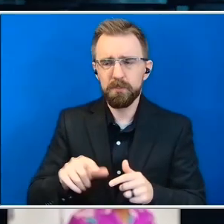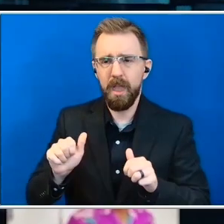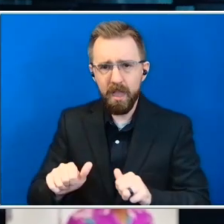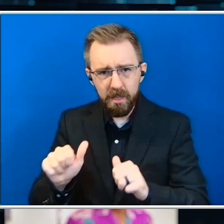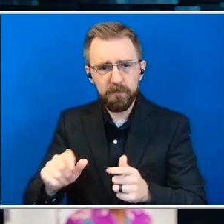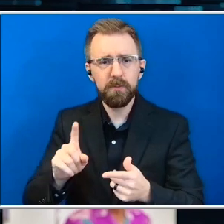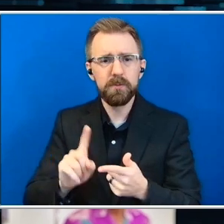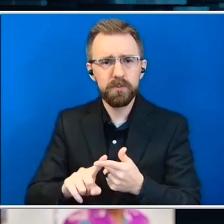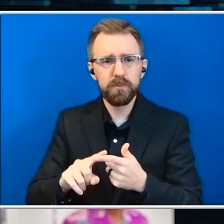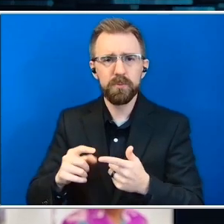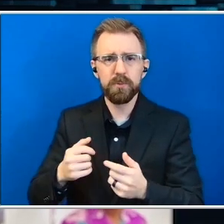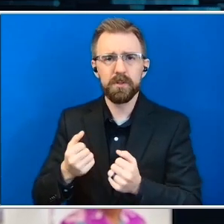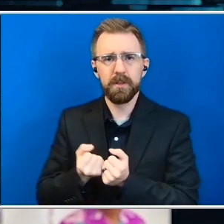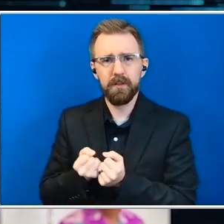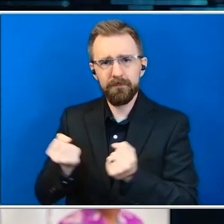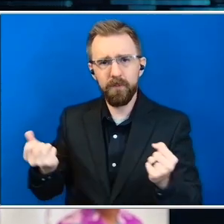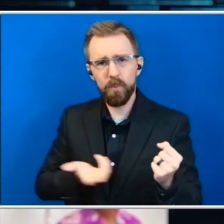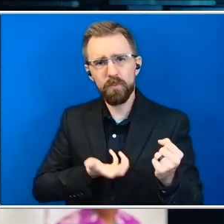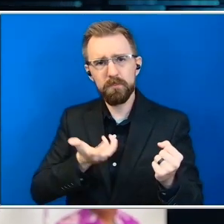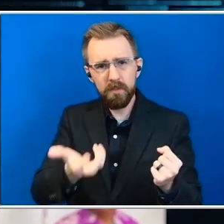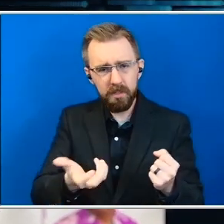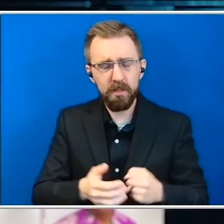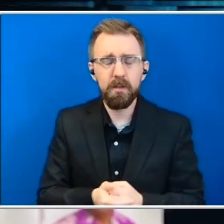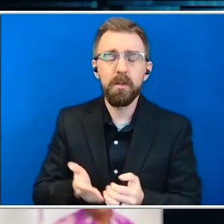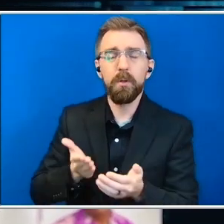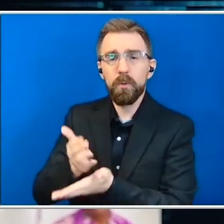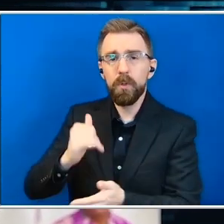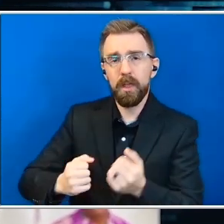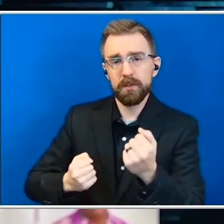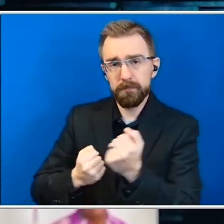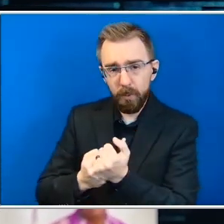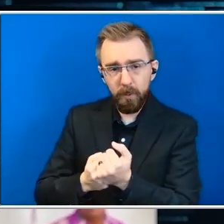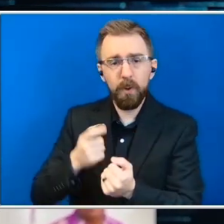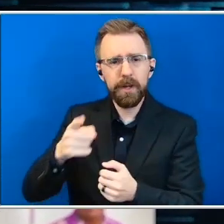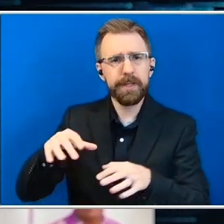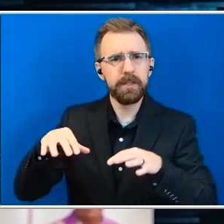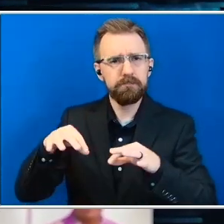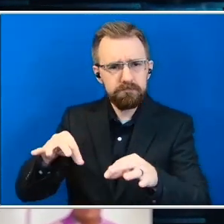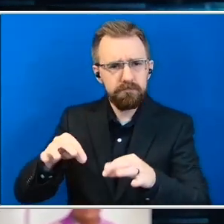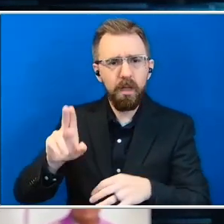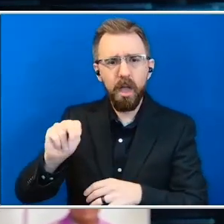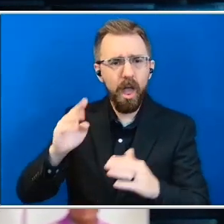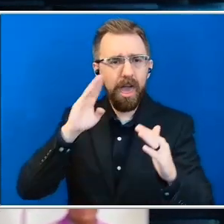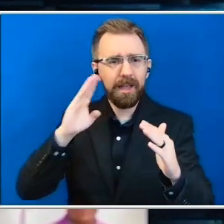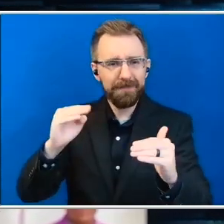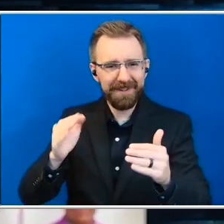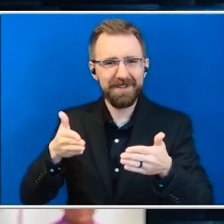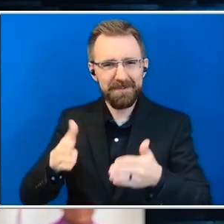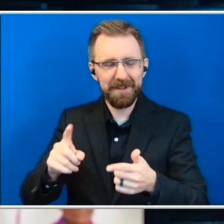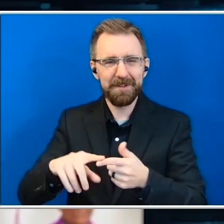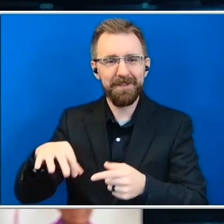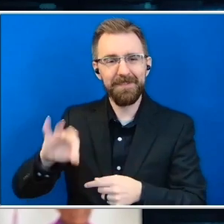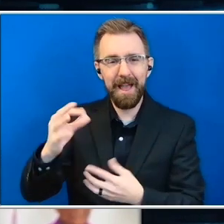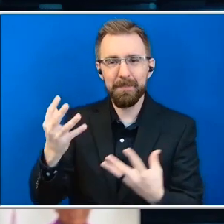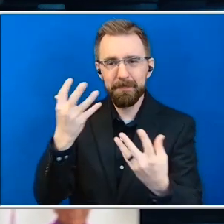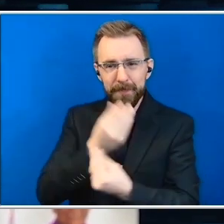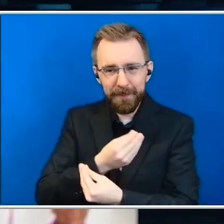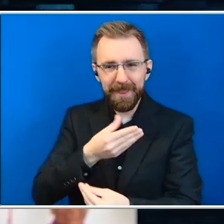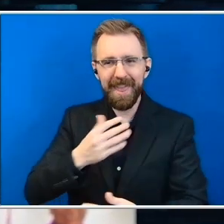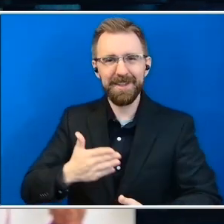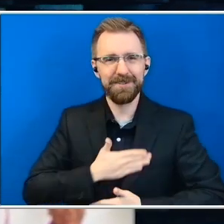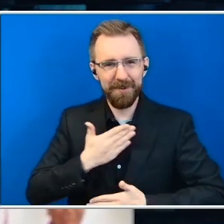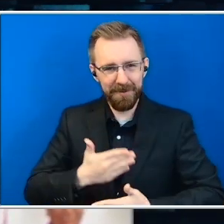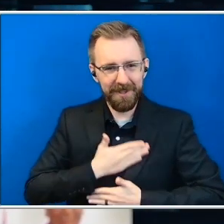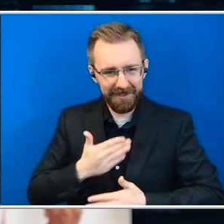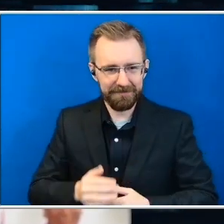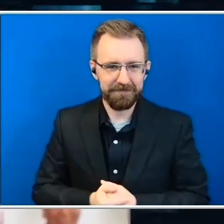vulnerable. And through that support, Carlos has discovered an unexpected way to find beauty and joy. Joy is